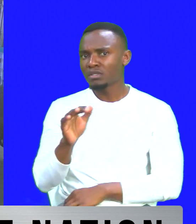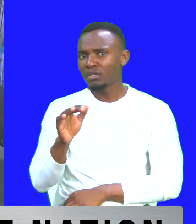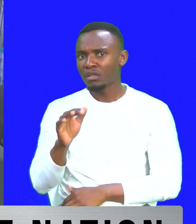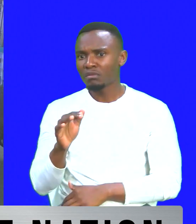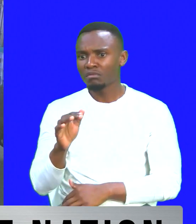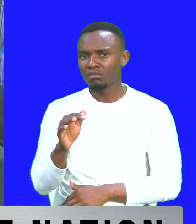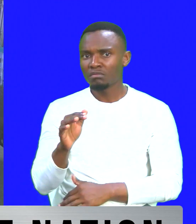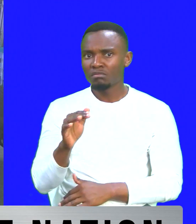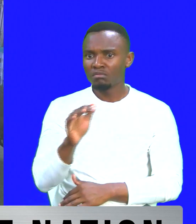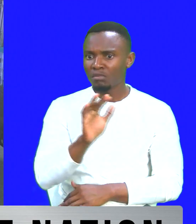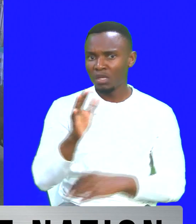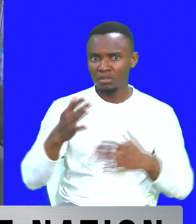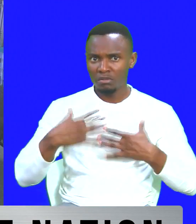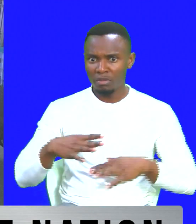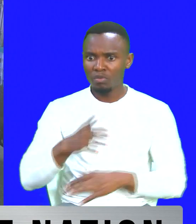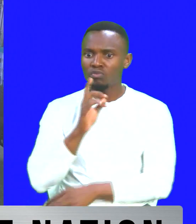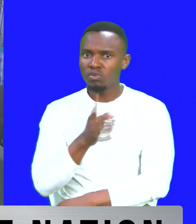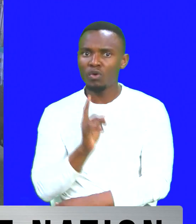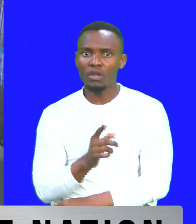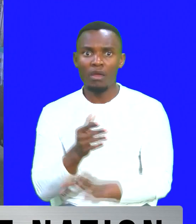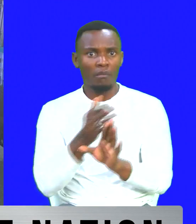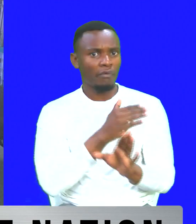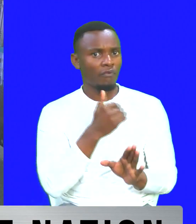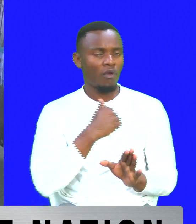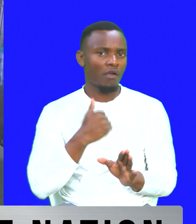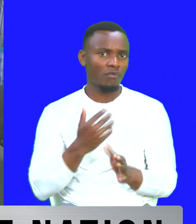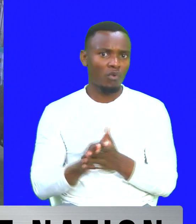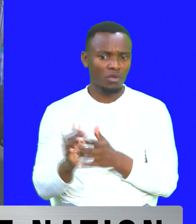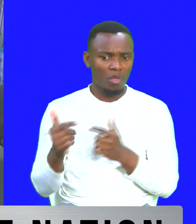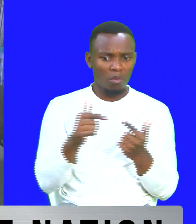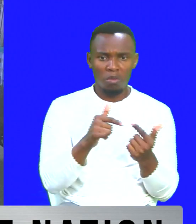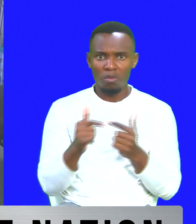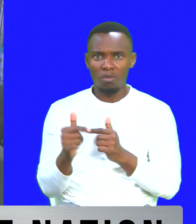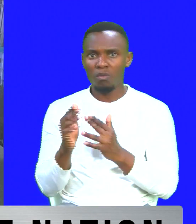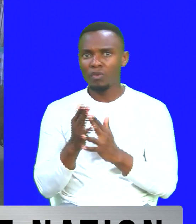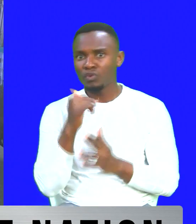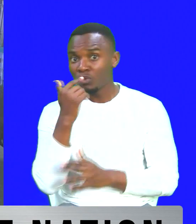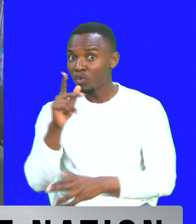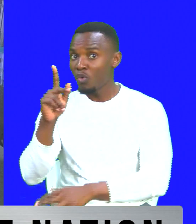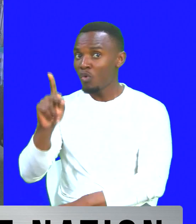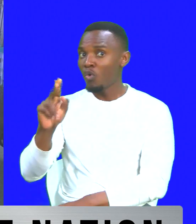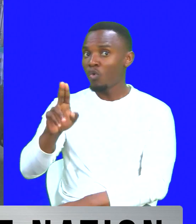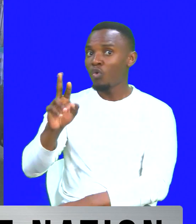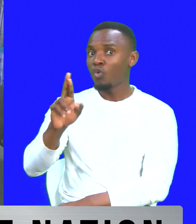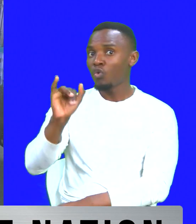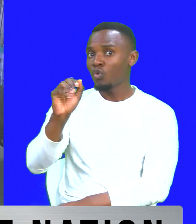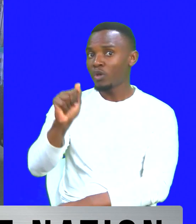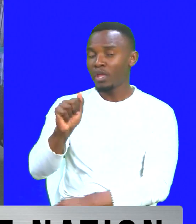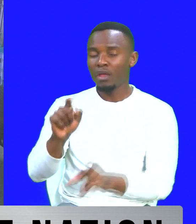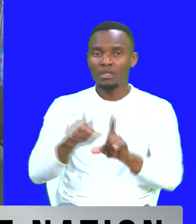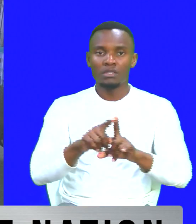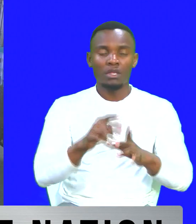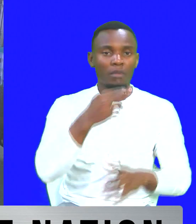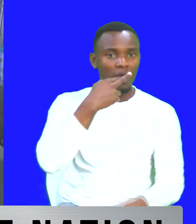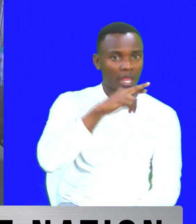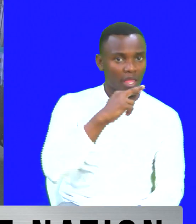and pull between Moses Kuria and the DP. Probably this was one of his ways of bringing his troops to order.